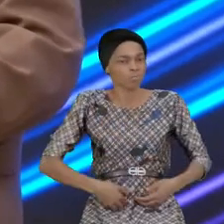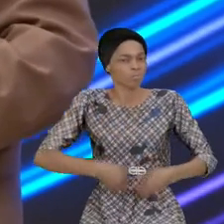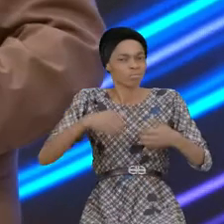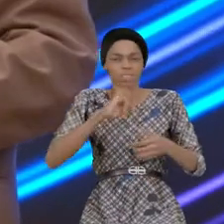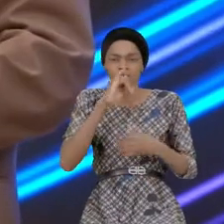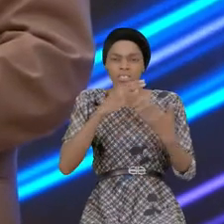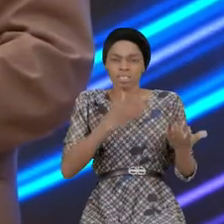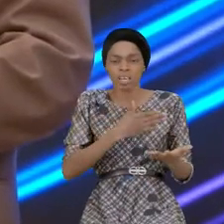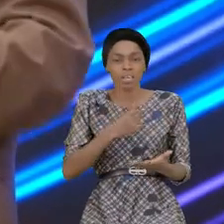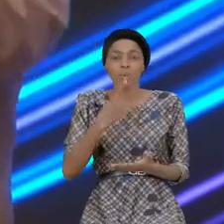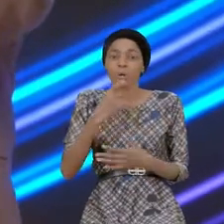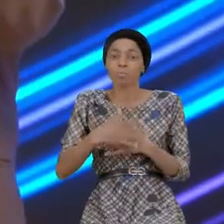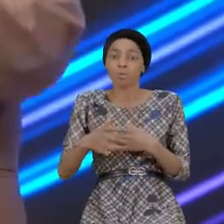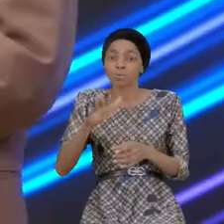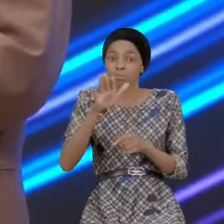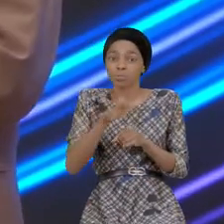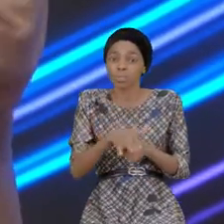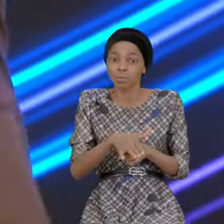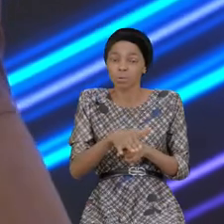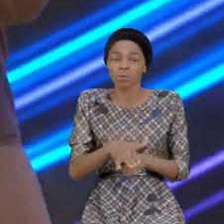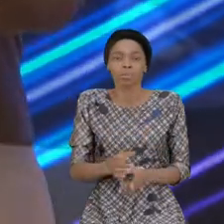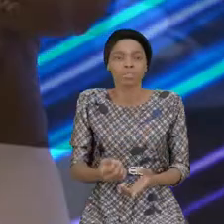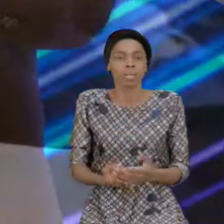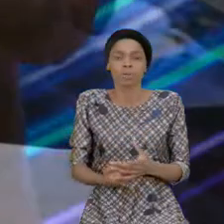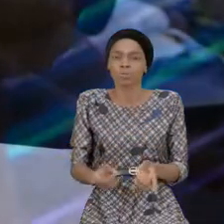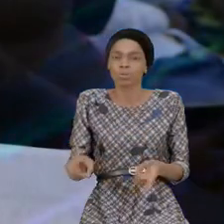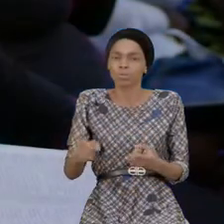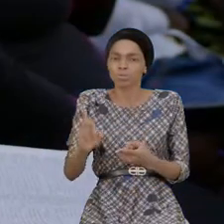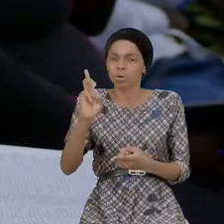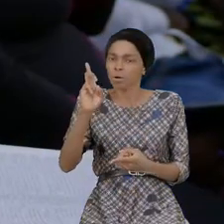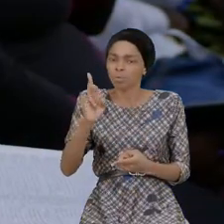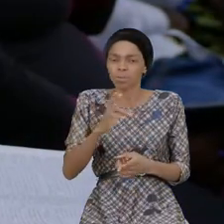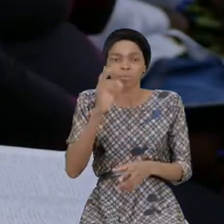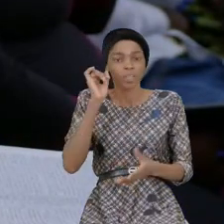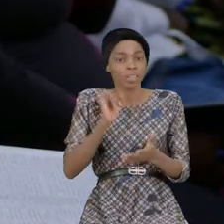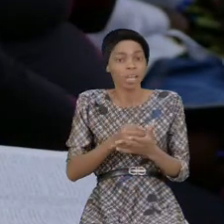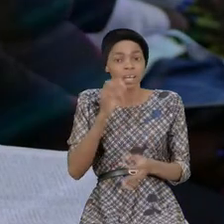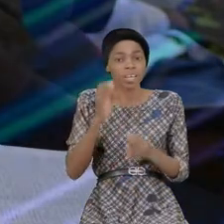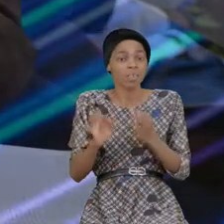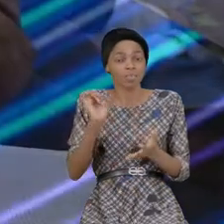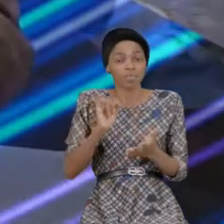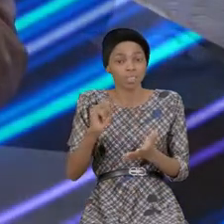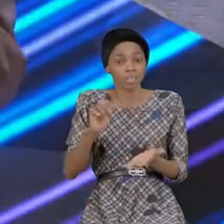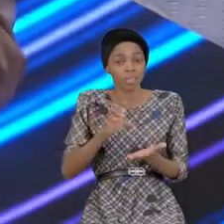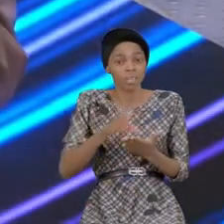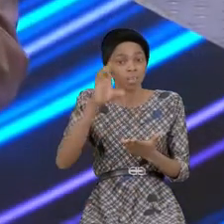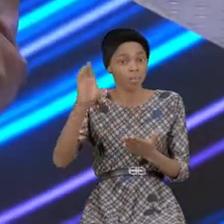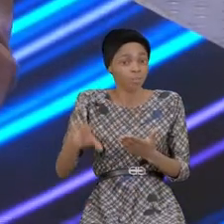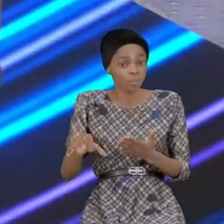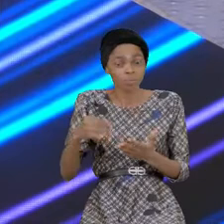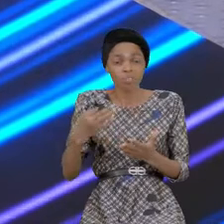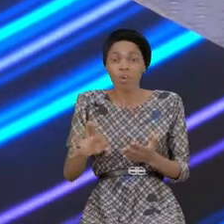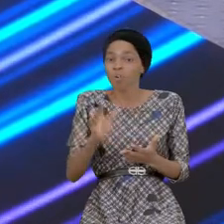shoots up suddenly, what's your gain? If the consequences of the blood pressure, high blood